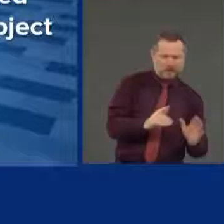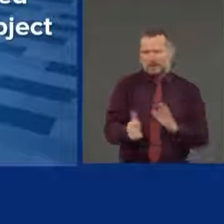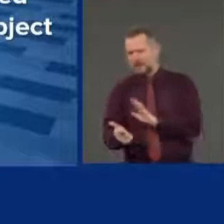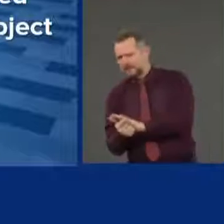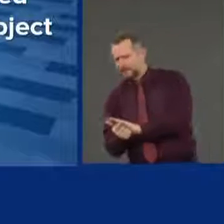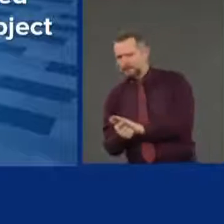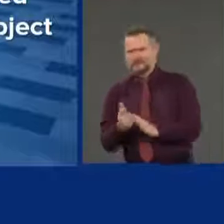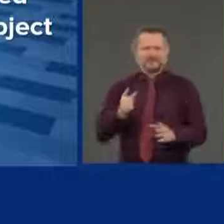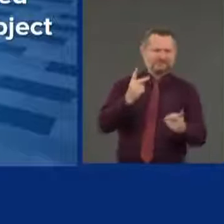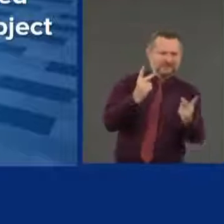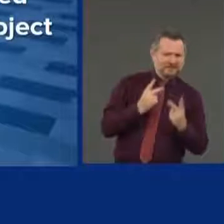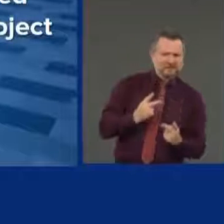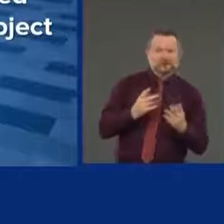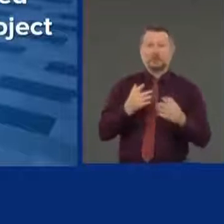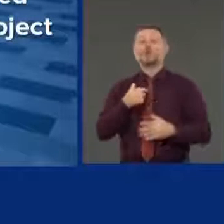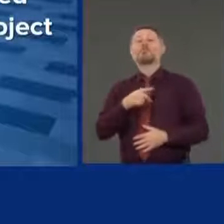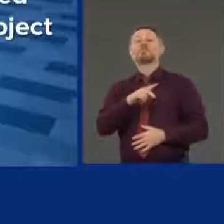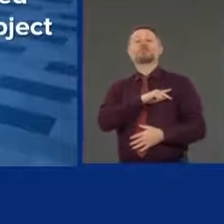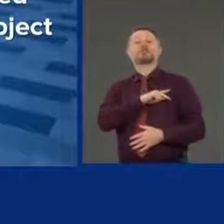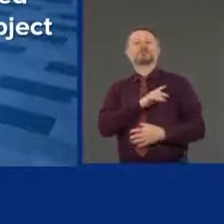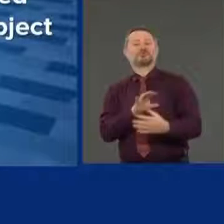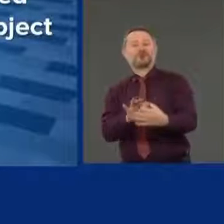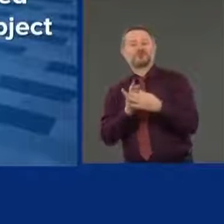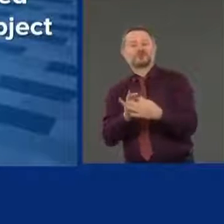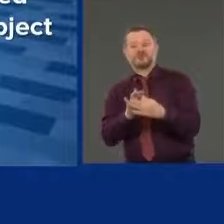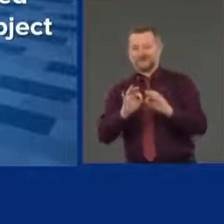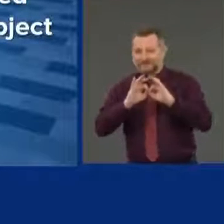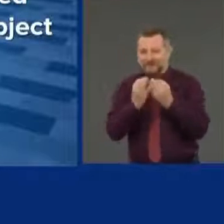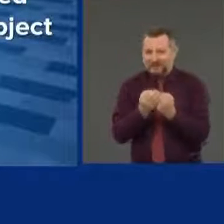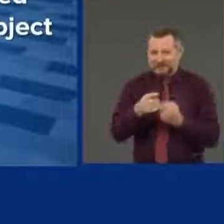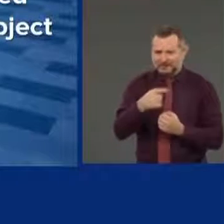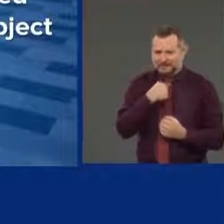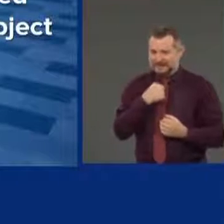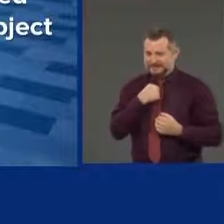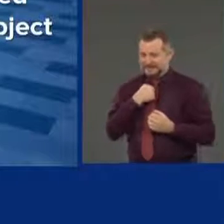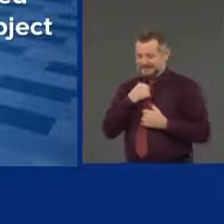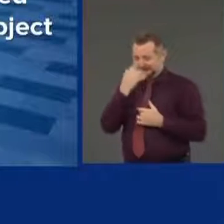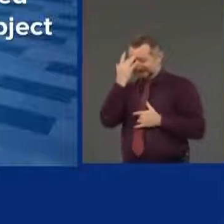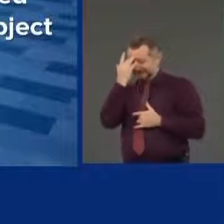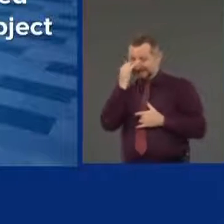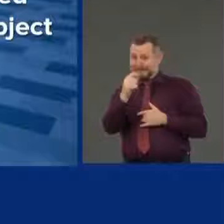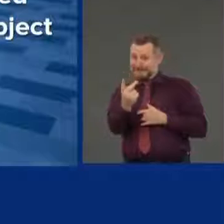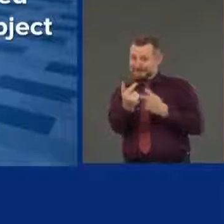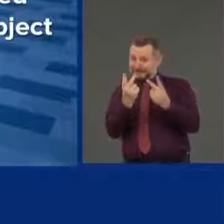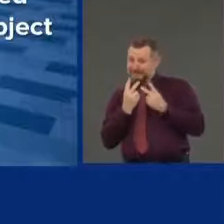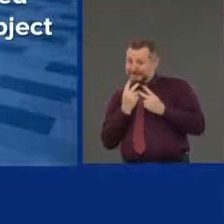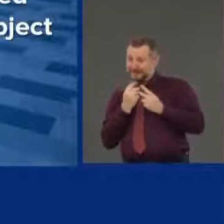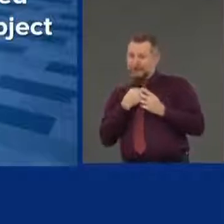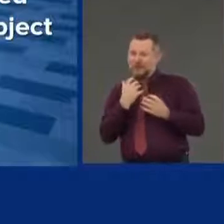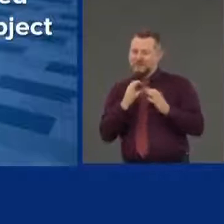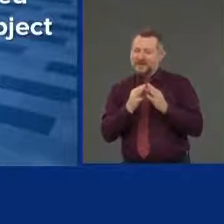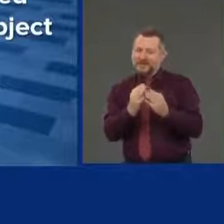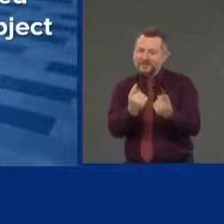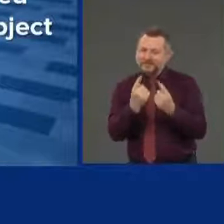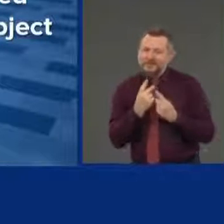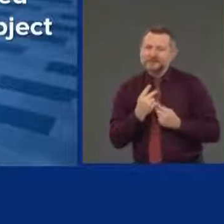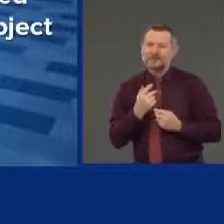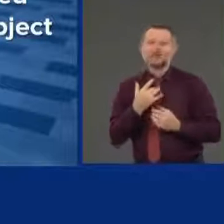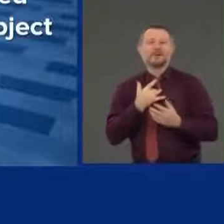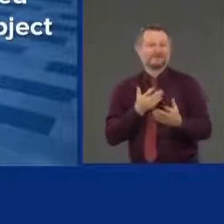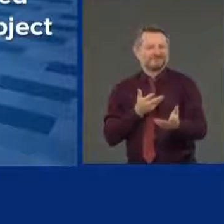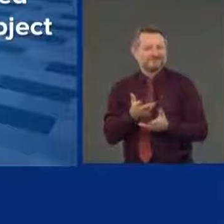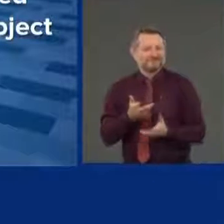personal relationships and people who are in hospitals who desperately want to see loved ones and loved ones who want to see people in